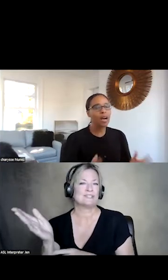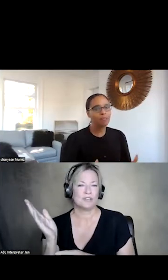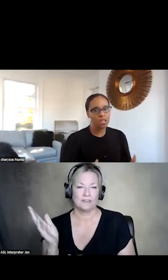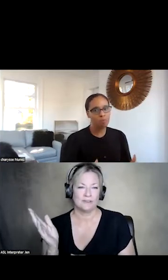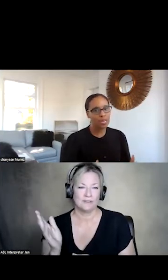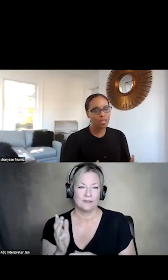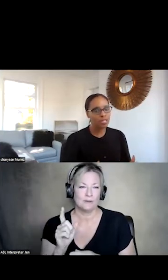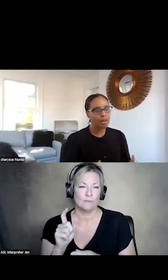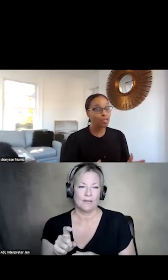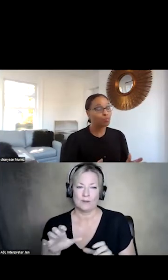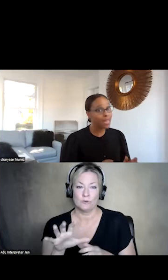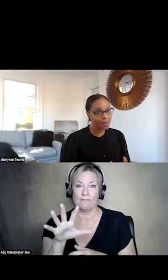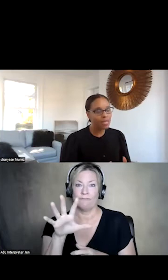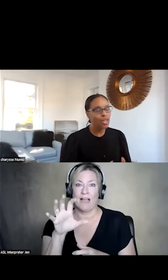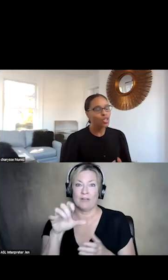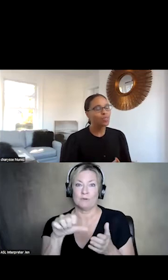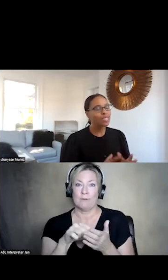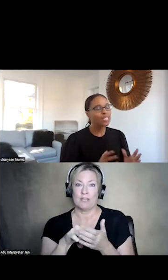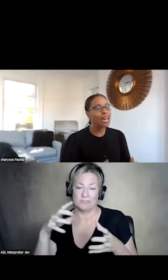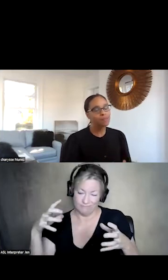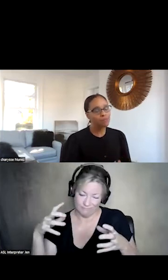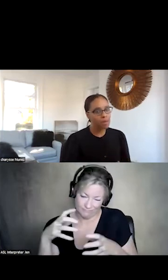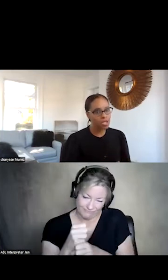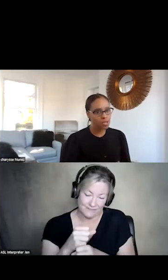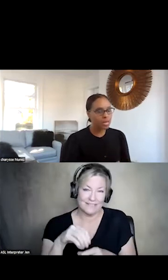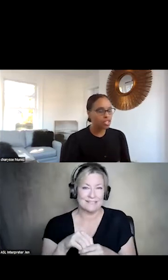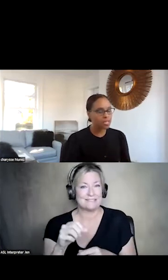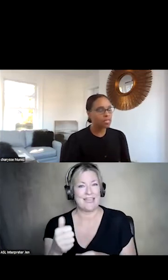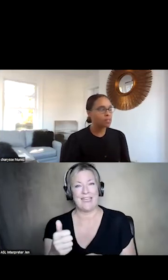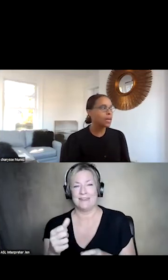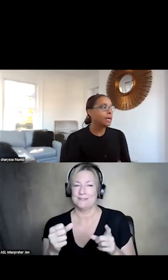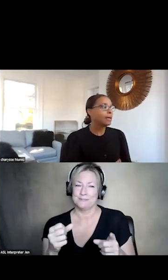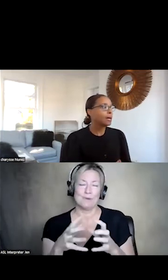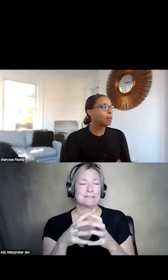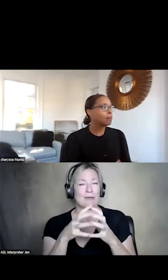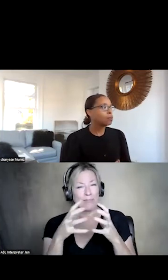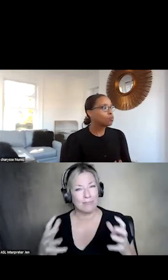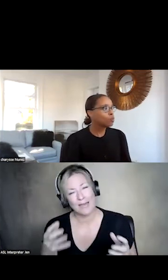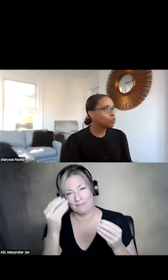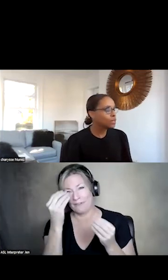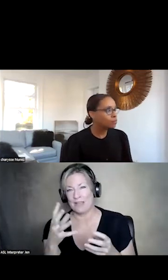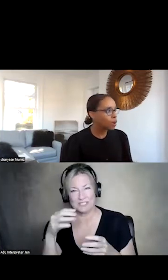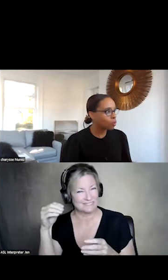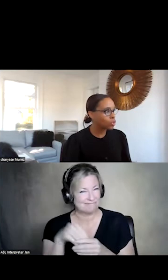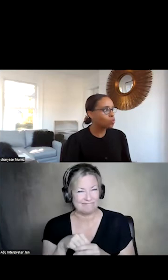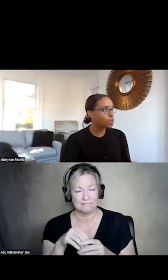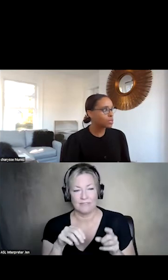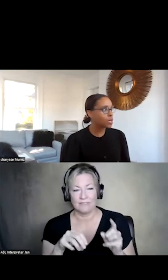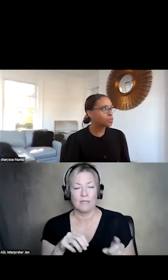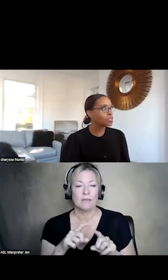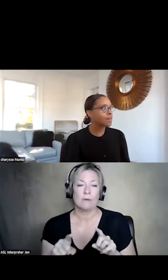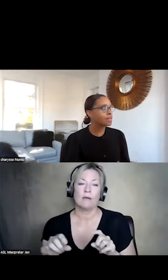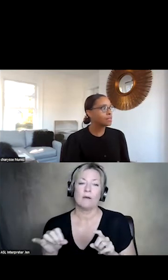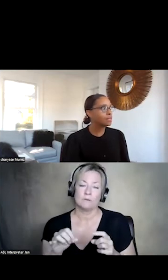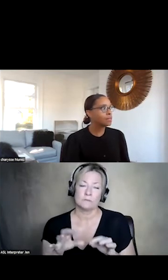distill 500 pages down to 10, so there's a lot of information to digest here. But what we've also wanted